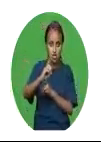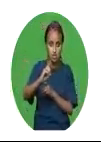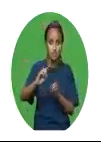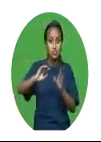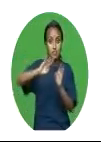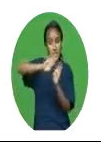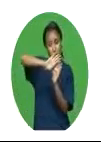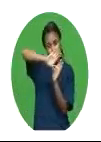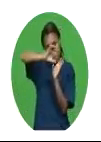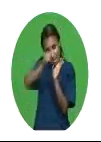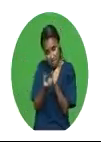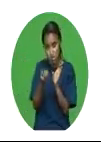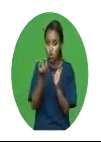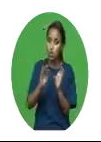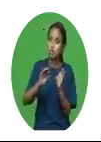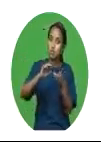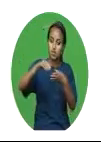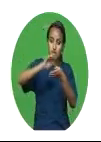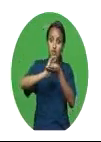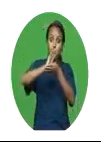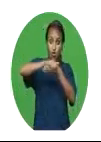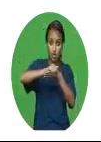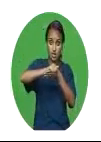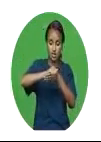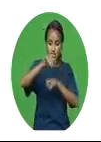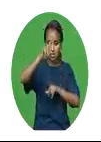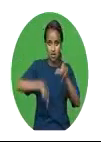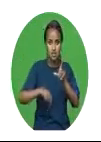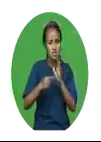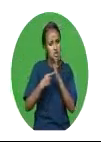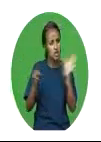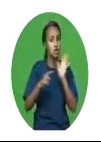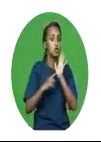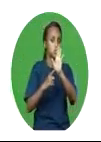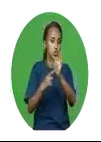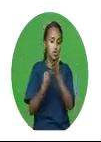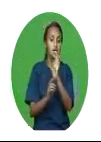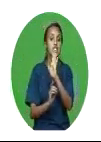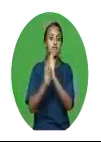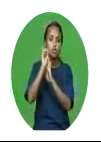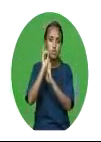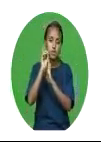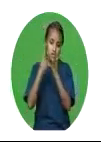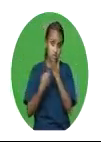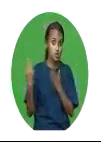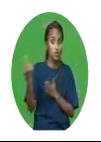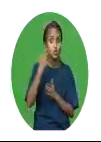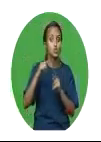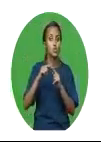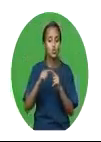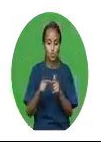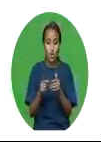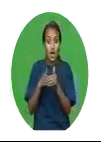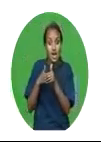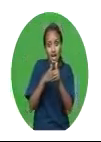Bends or fold lines should be clearly shown in the development so that they will be used as guides